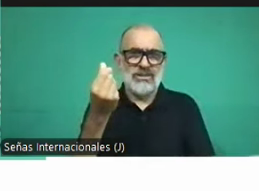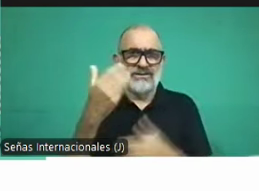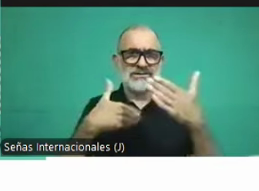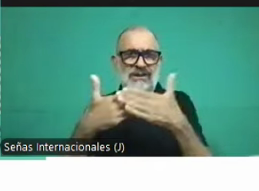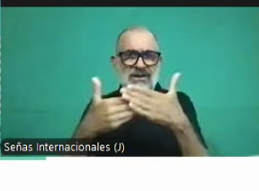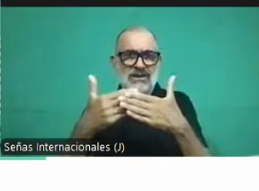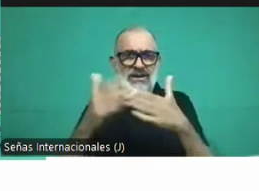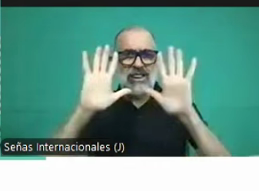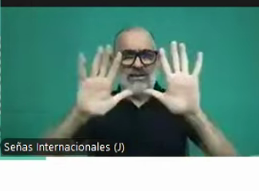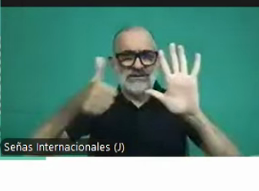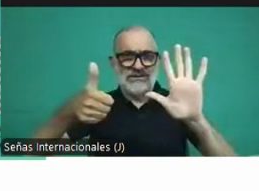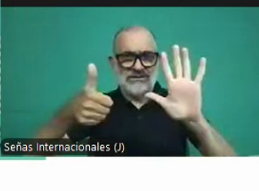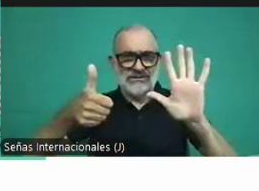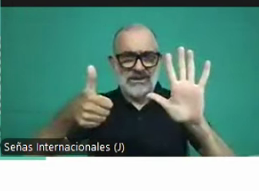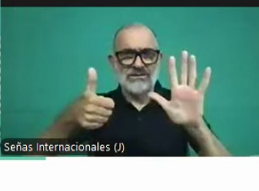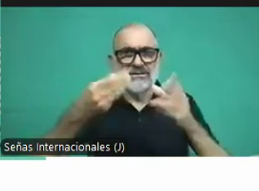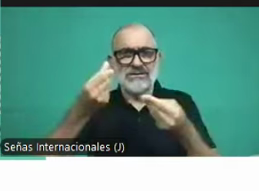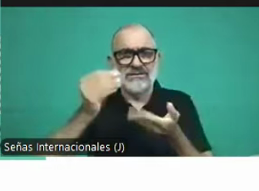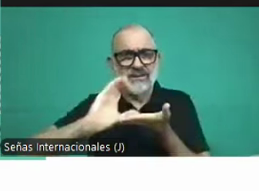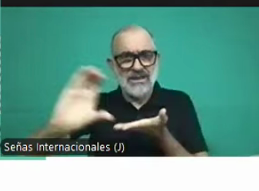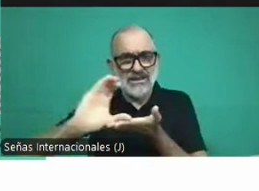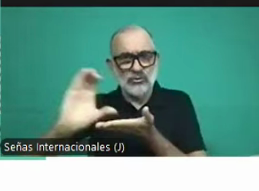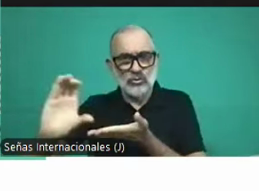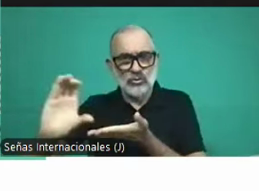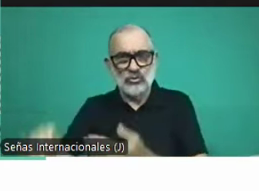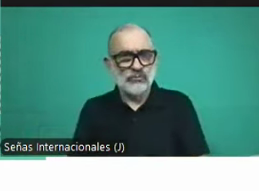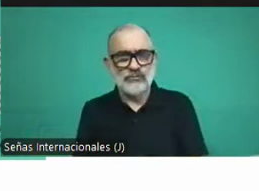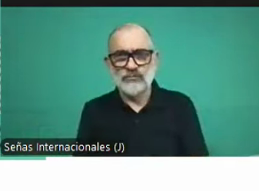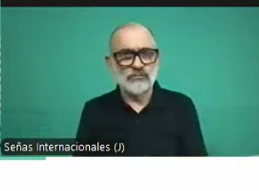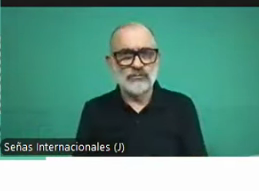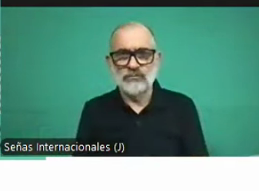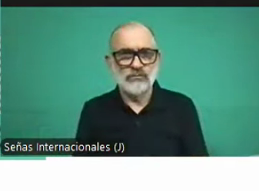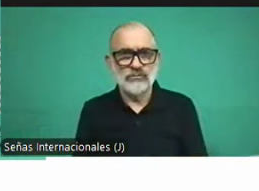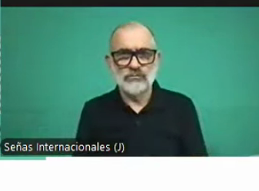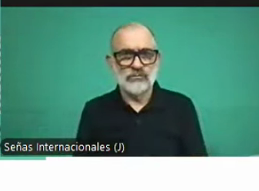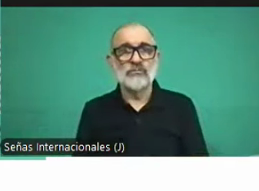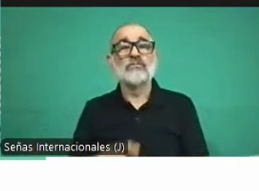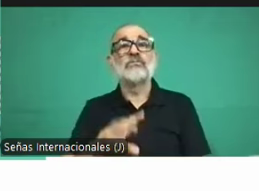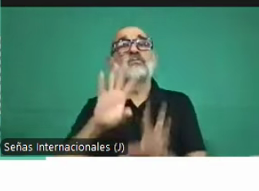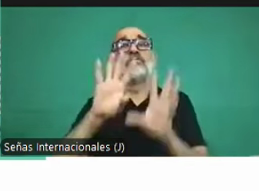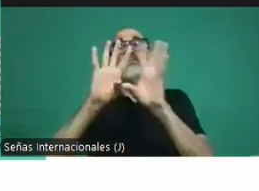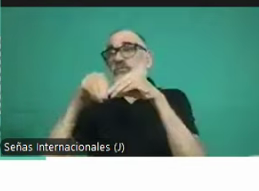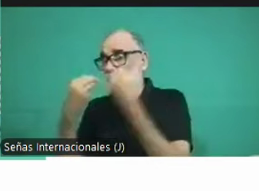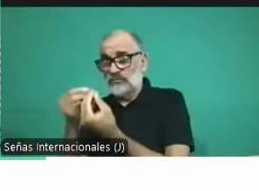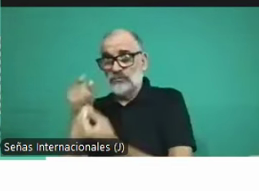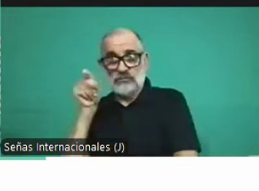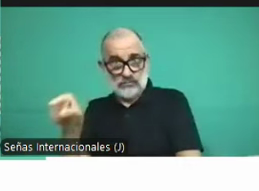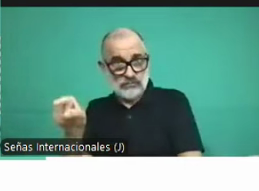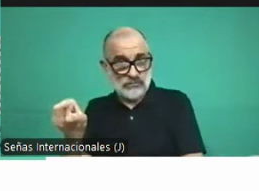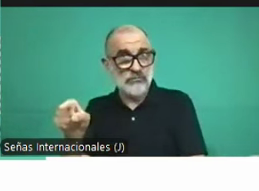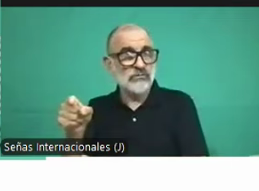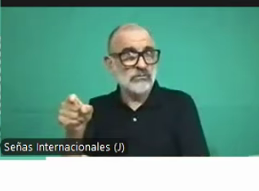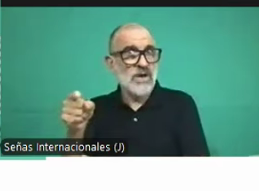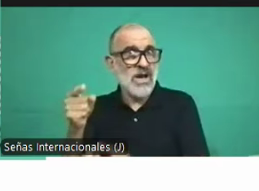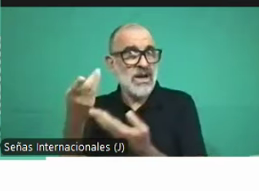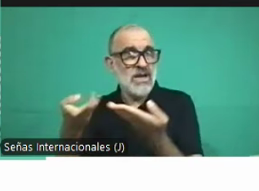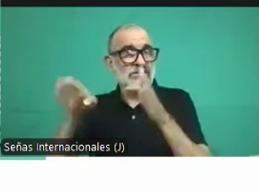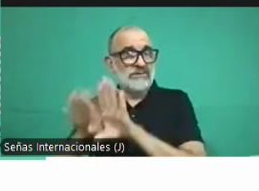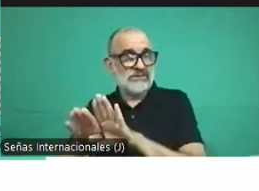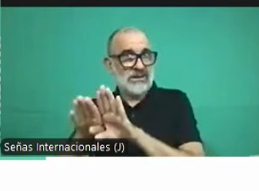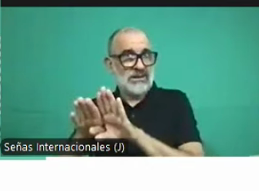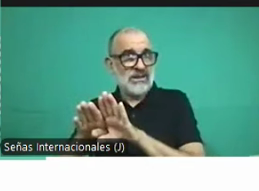salud. 16% of the expenditure in health. Y finalmente, como para And cerrar finally, to be able con to estos indicadores close generales, these general